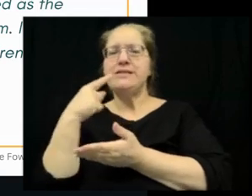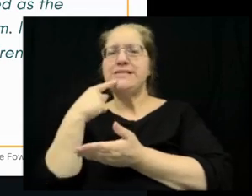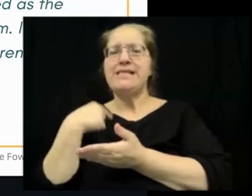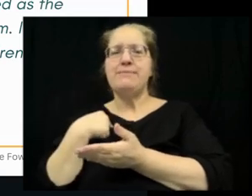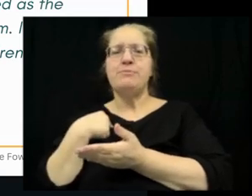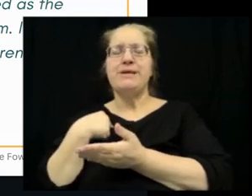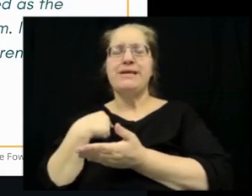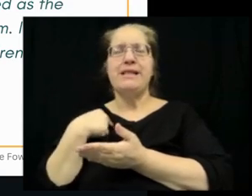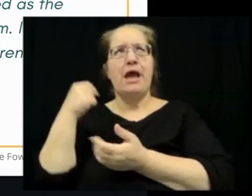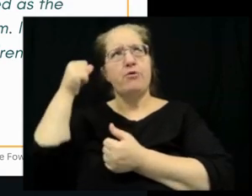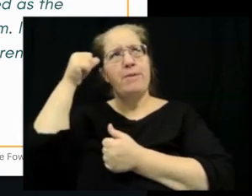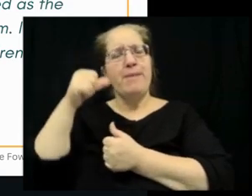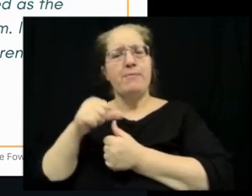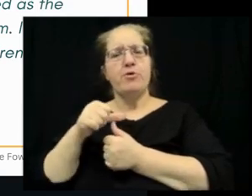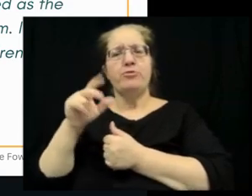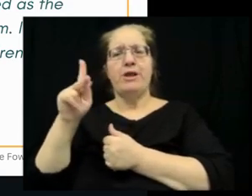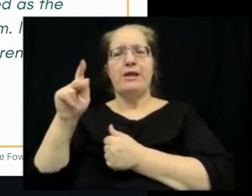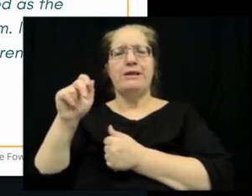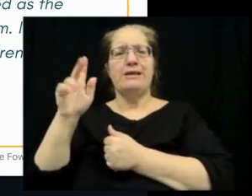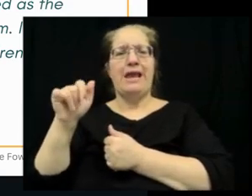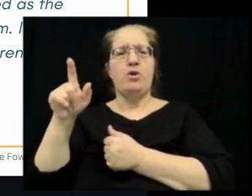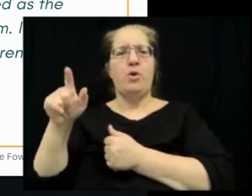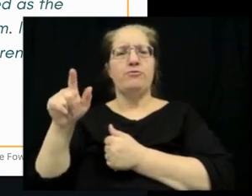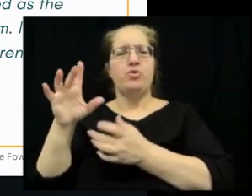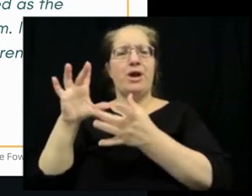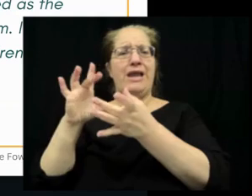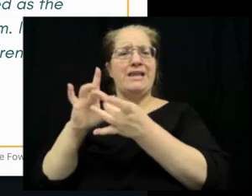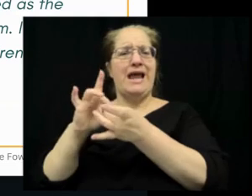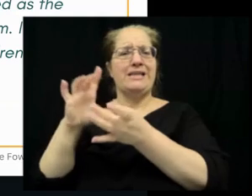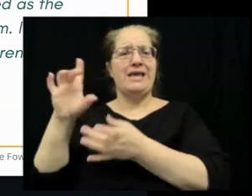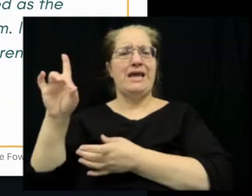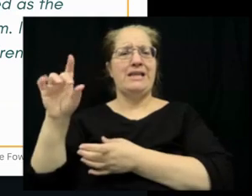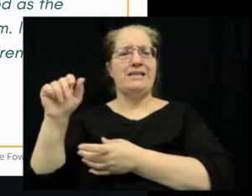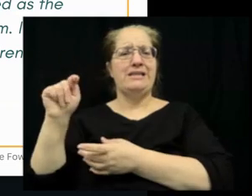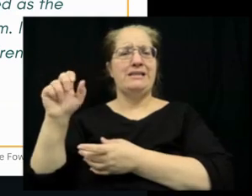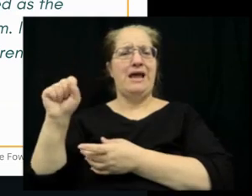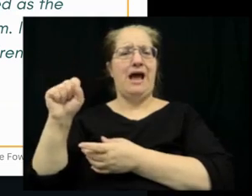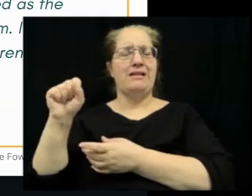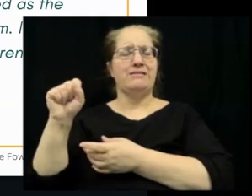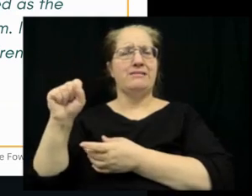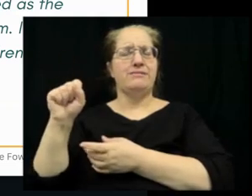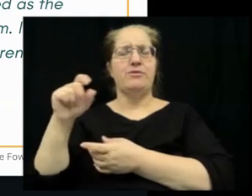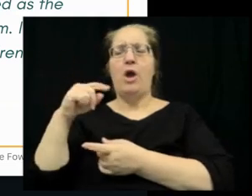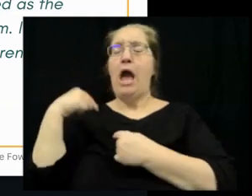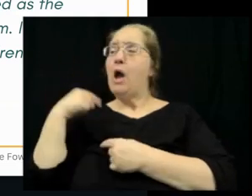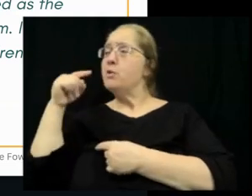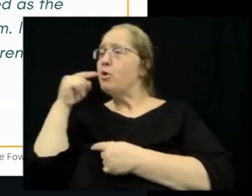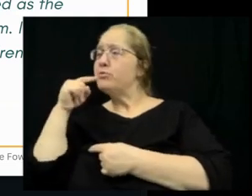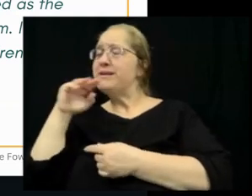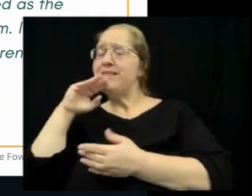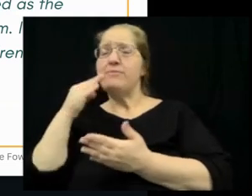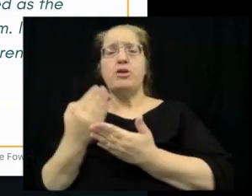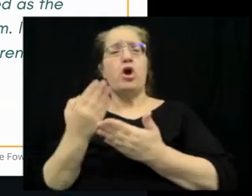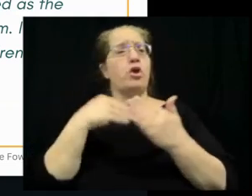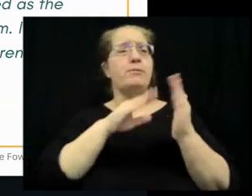said, Katie, you have to connect the dots. And so I was brushing my teeth and my daughter came into my room and kind of plopped on my